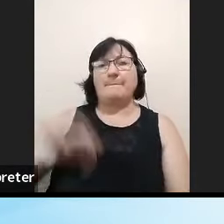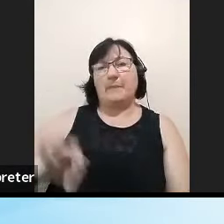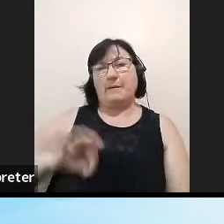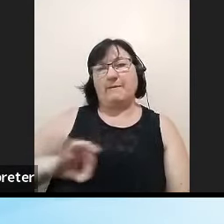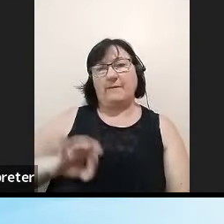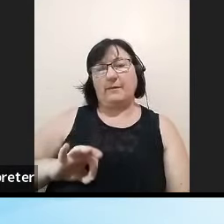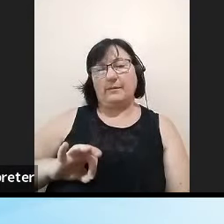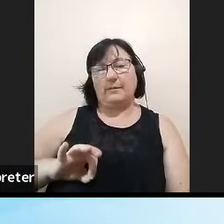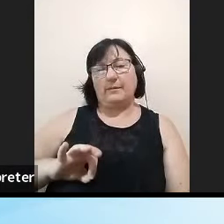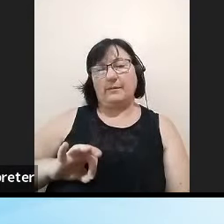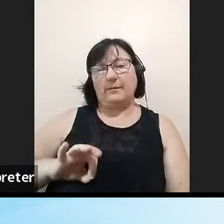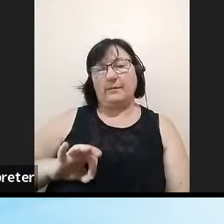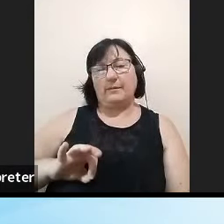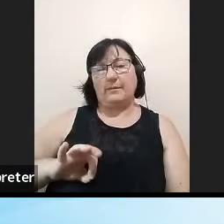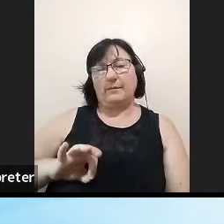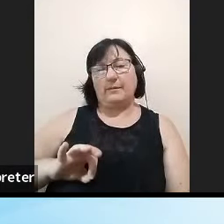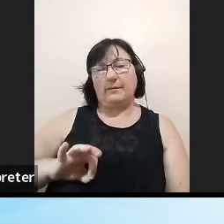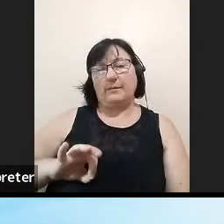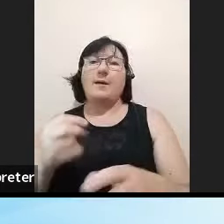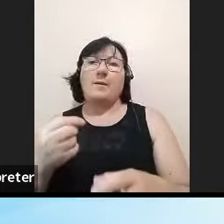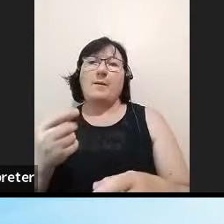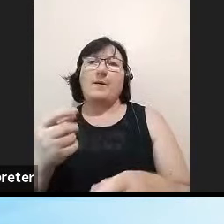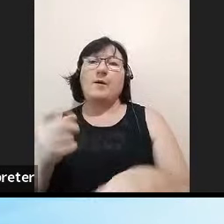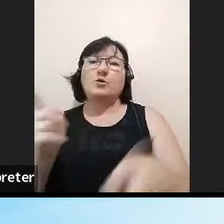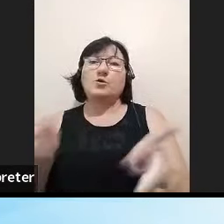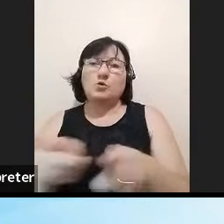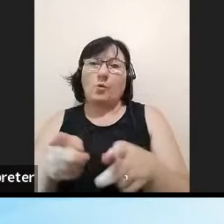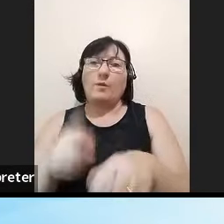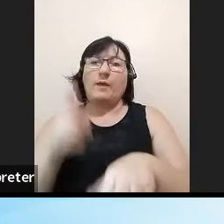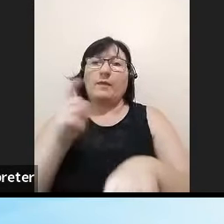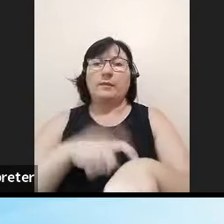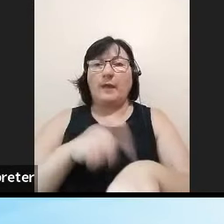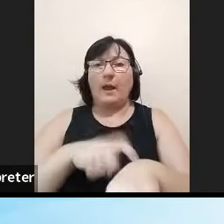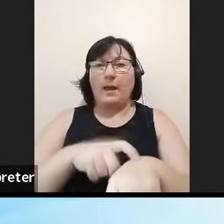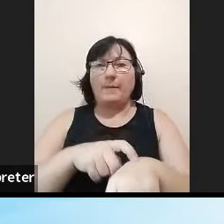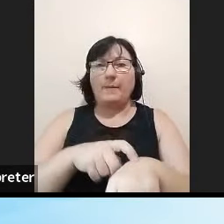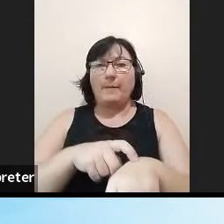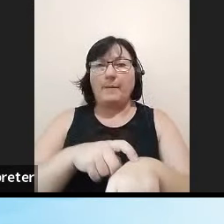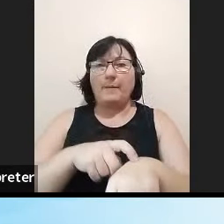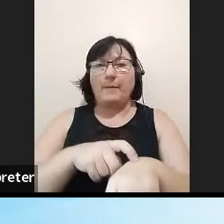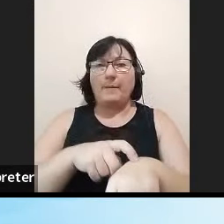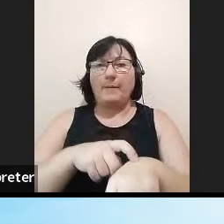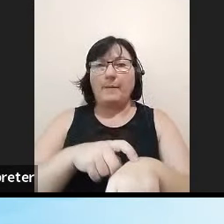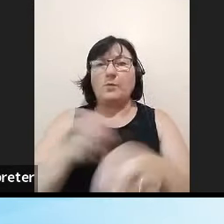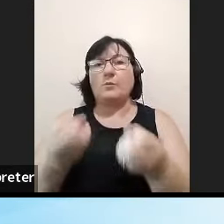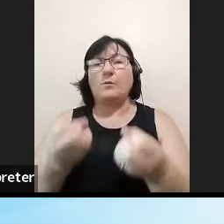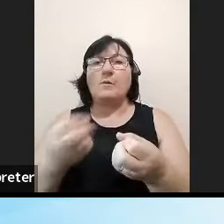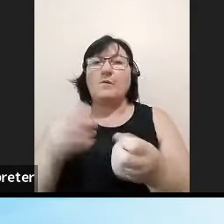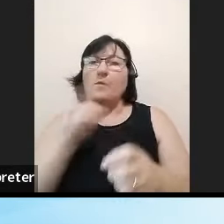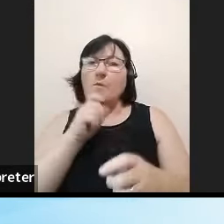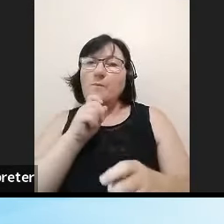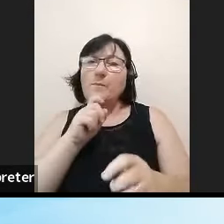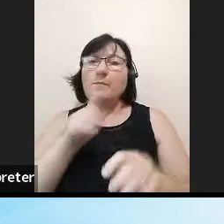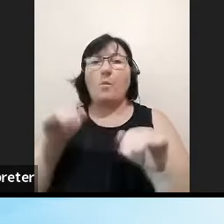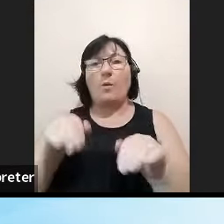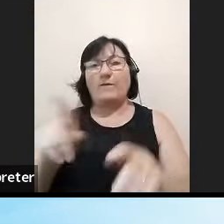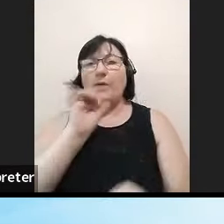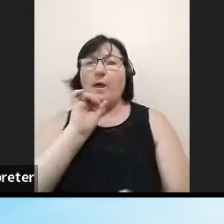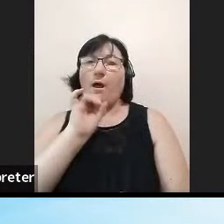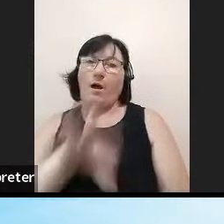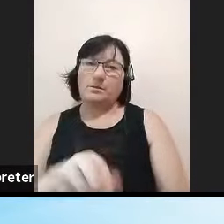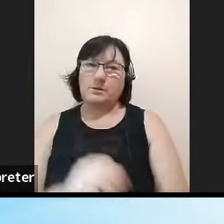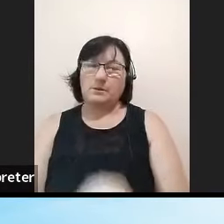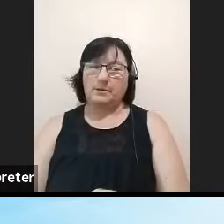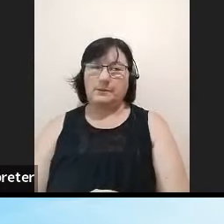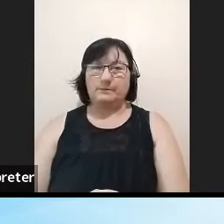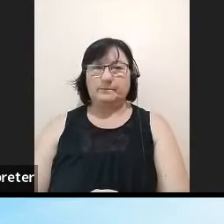time with the launch of RLA. I thank you. Thank you, Katleho, for sharing with